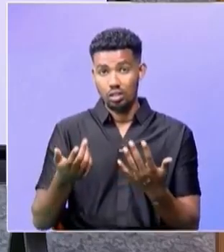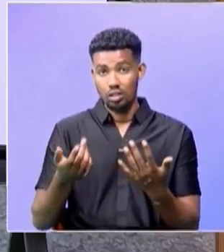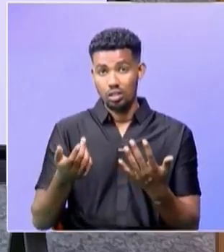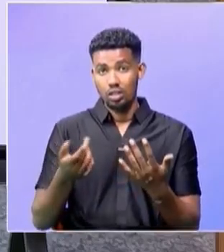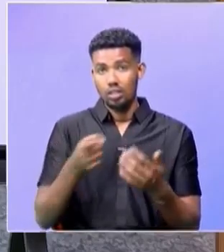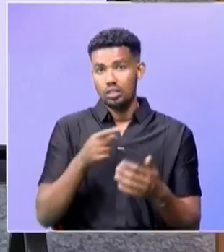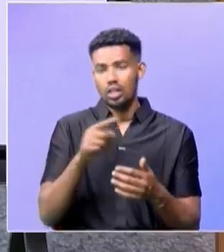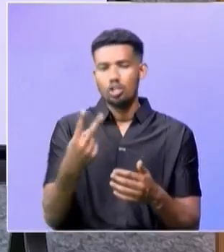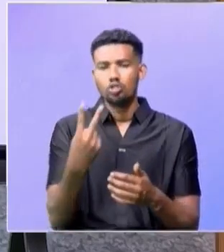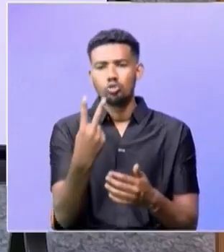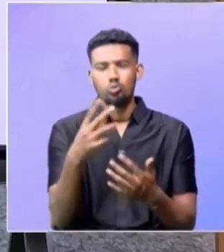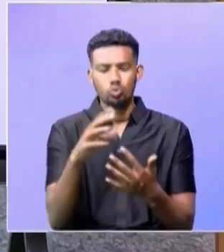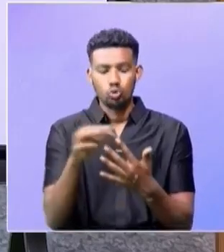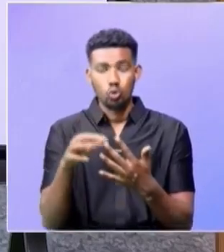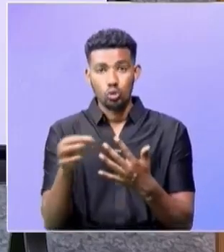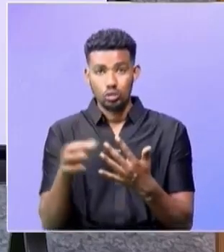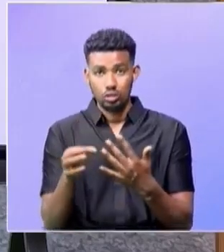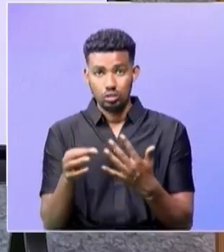there are two choices.